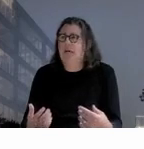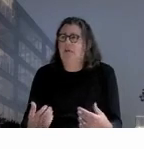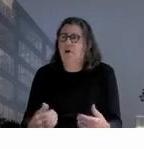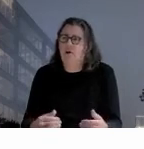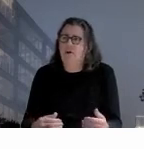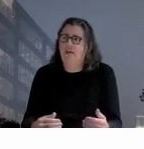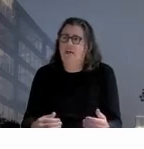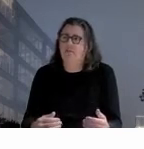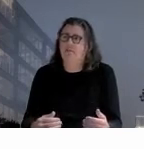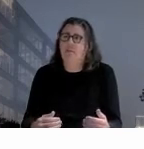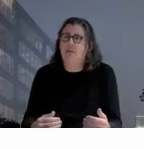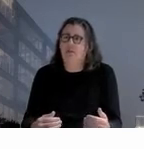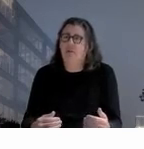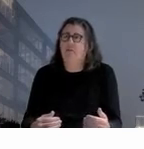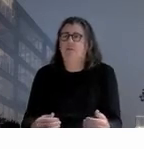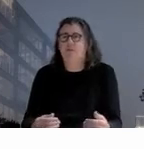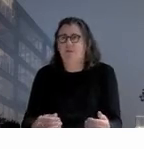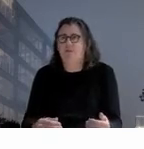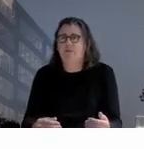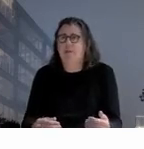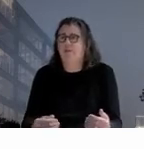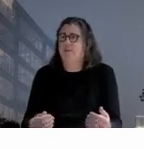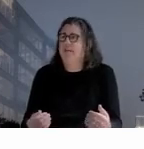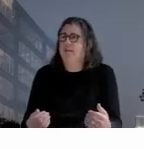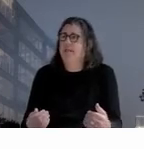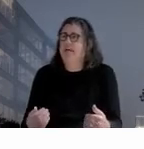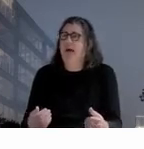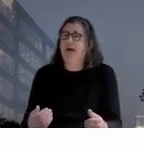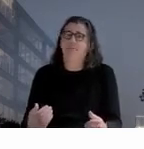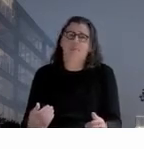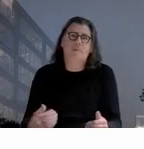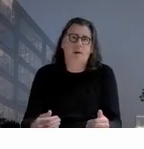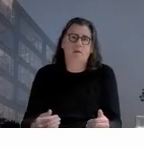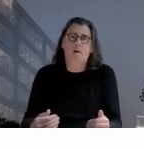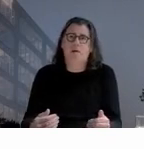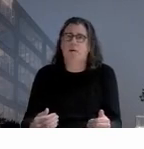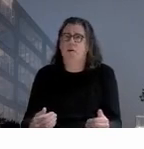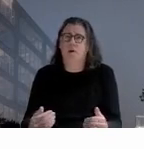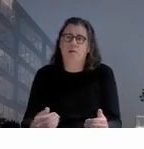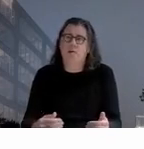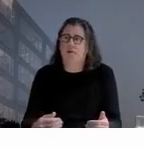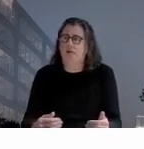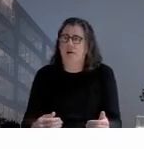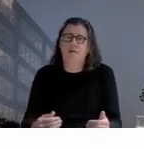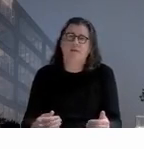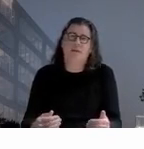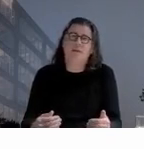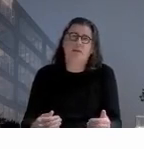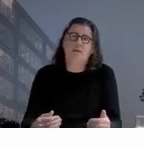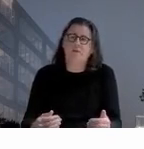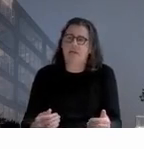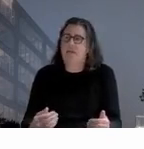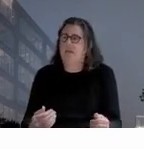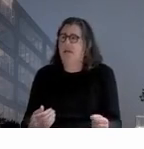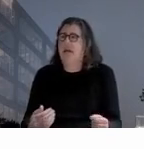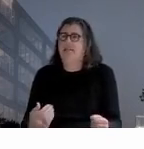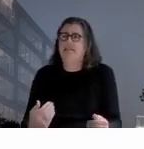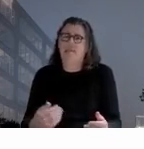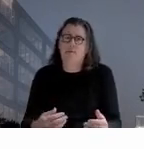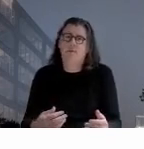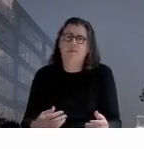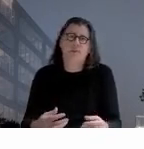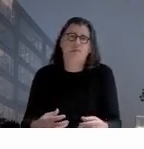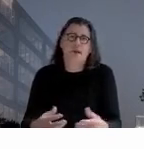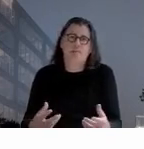pink, concrete in blue, zero cement concrete, blockwork or a blockwork alternative in green,